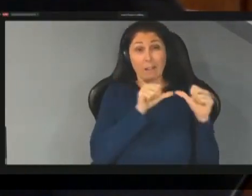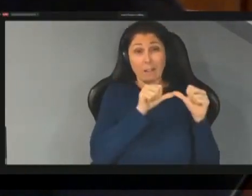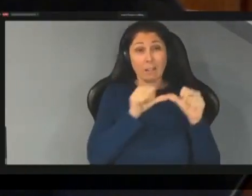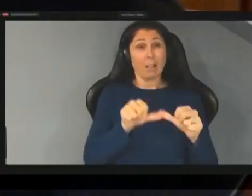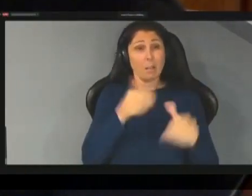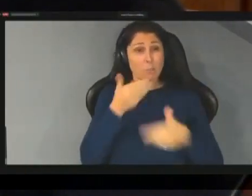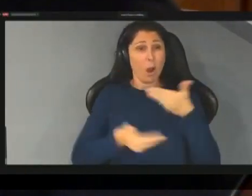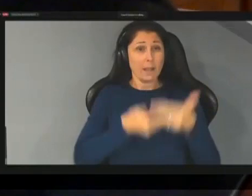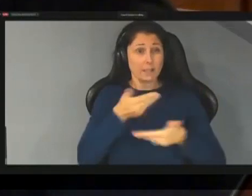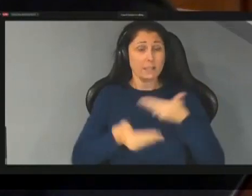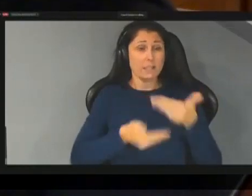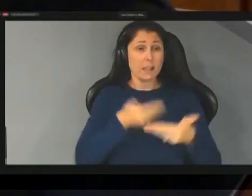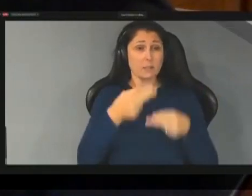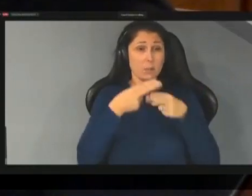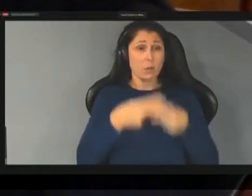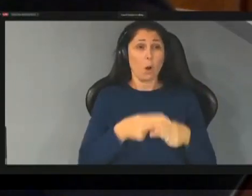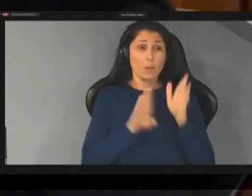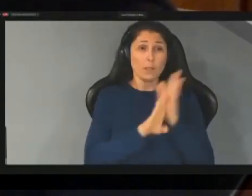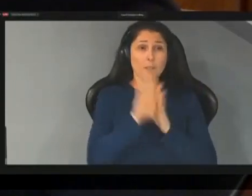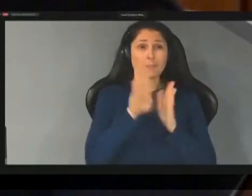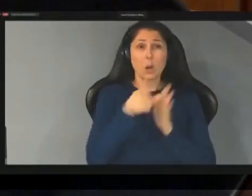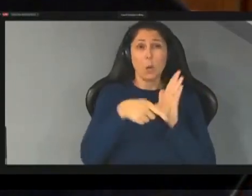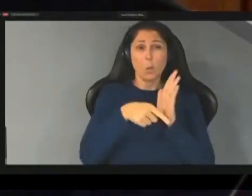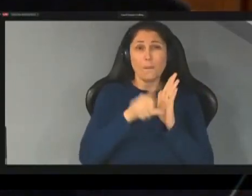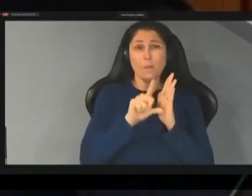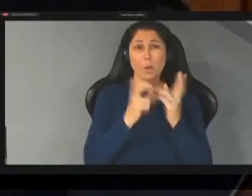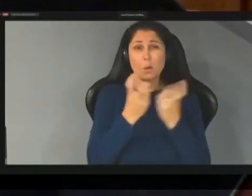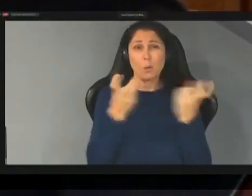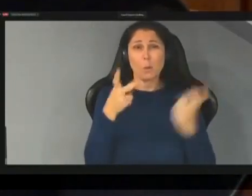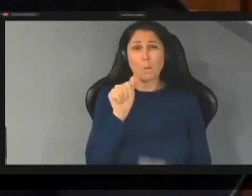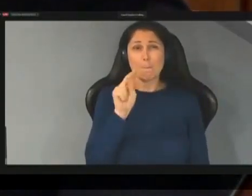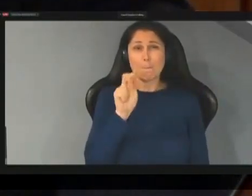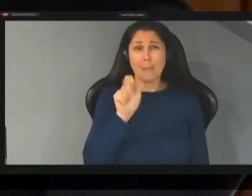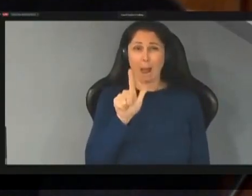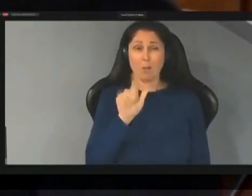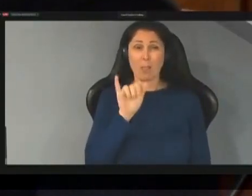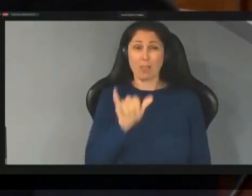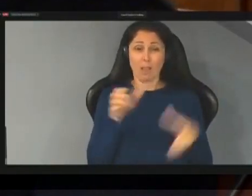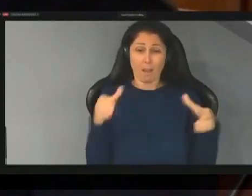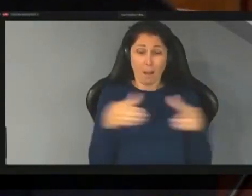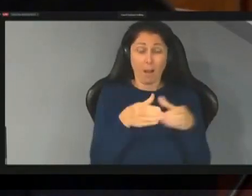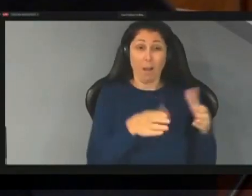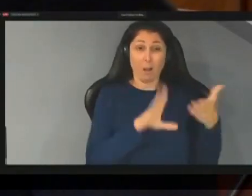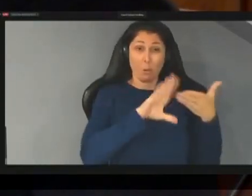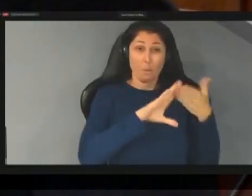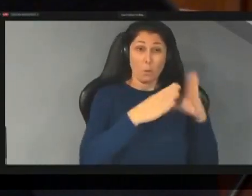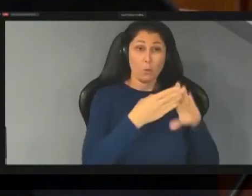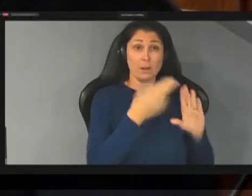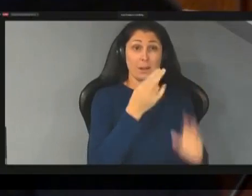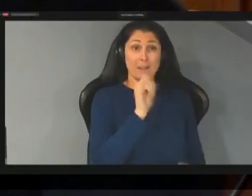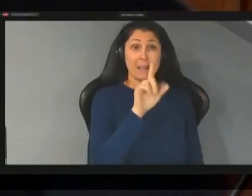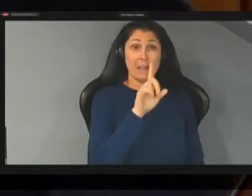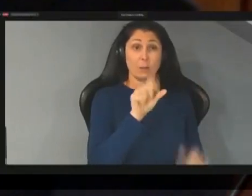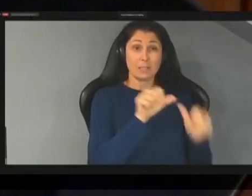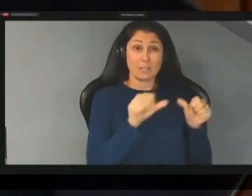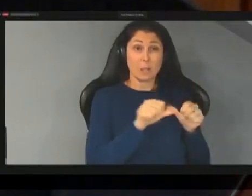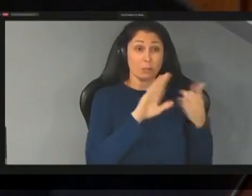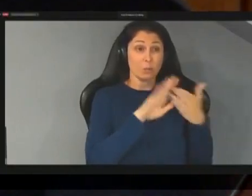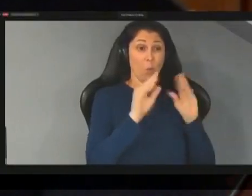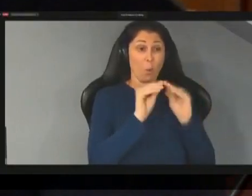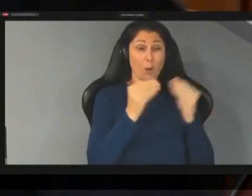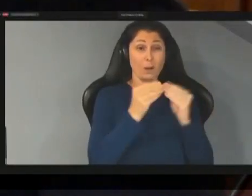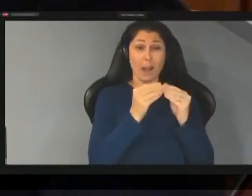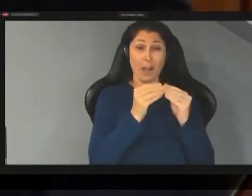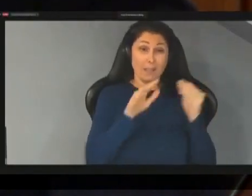process called the Development Review Panel, which brought together community, Hill District community organizations from throughout the